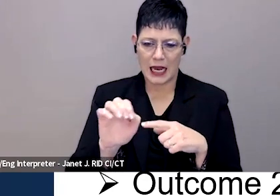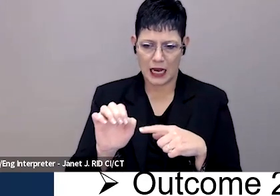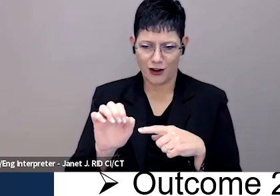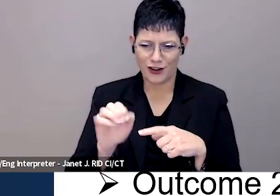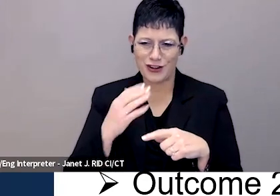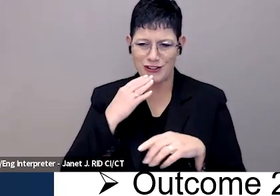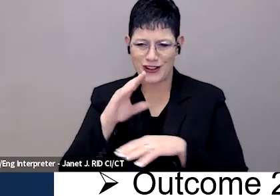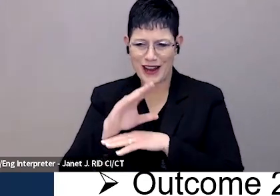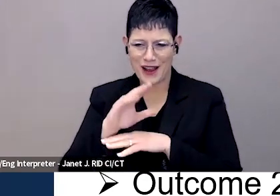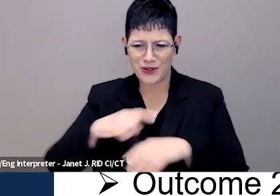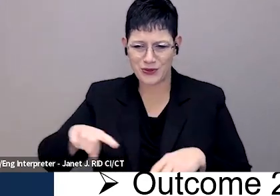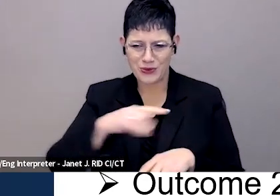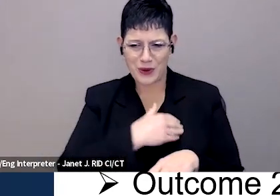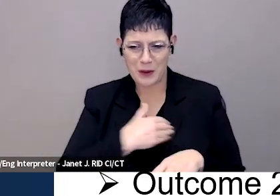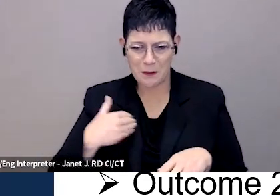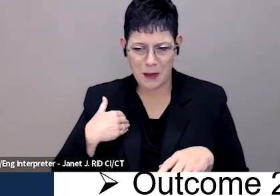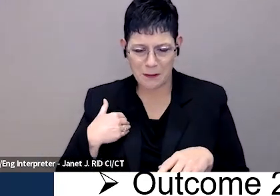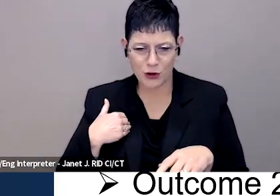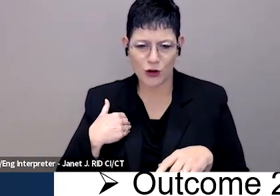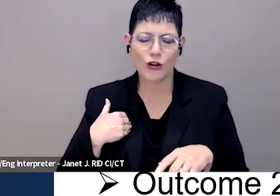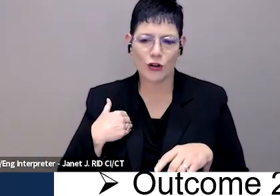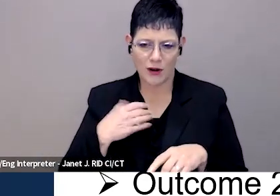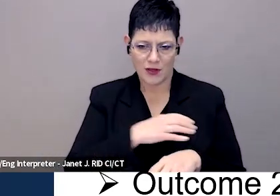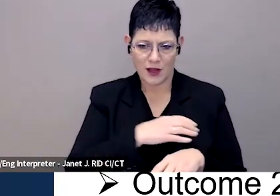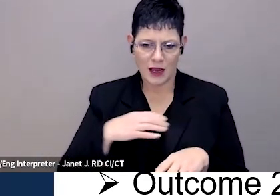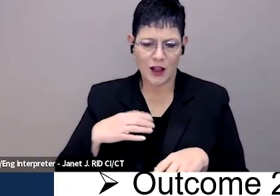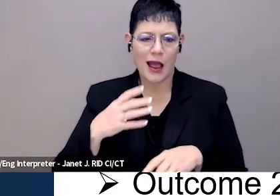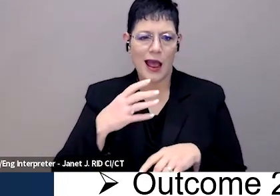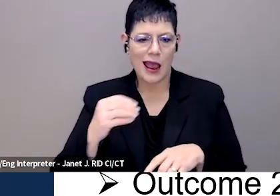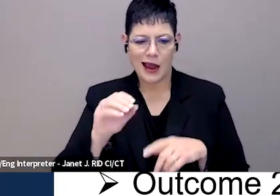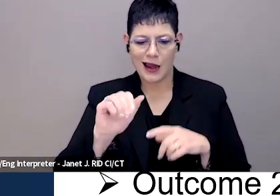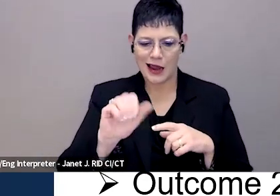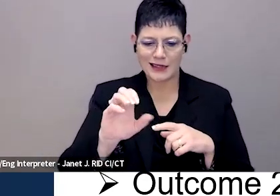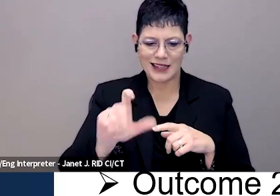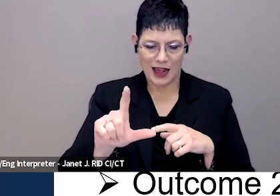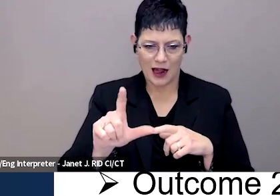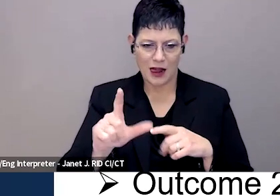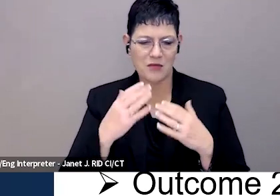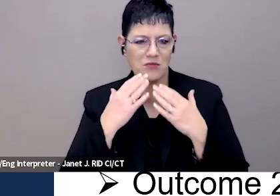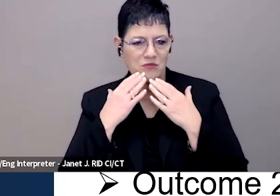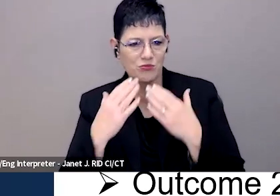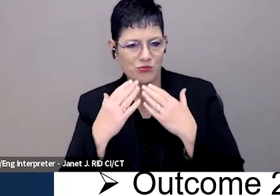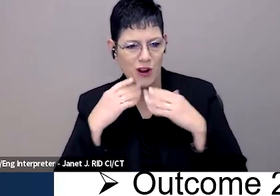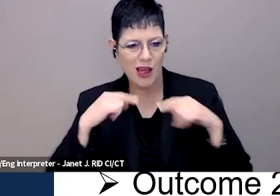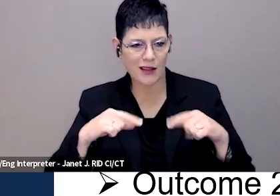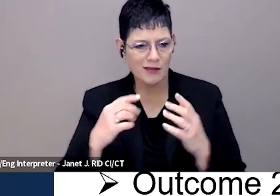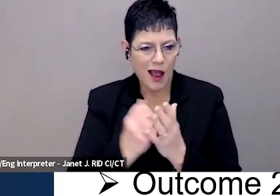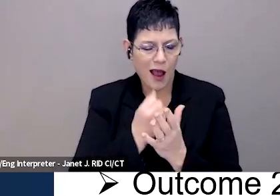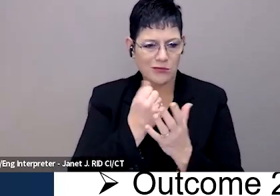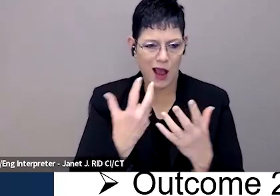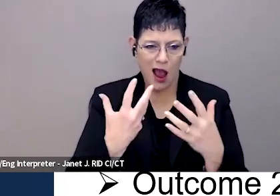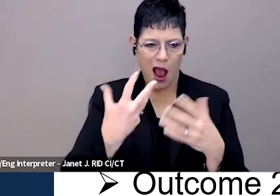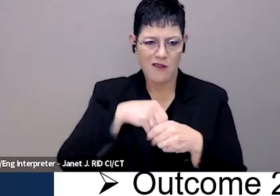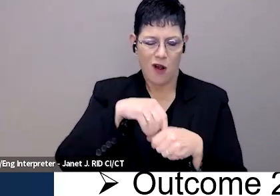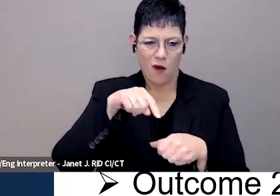good afternoon to the members of the RAISE Family Caregiving Advisory Council and ACL. Appreciate the opportunity to be part of